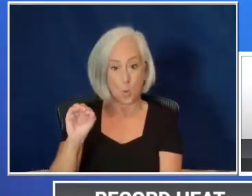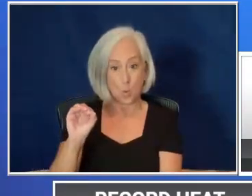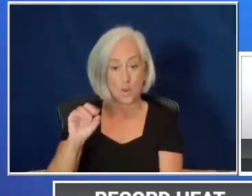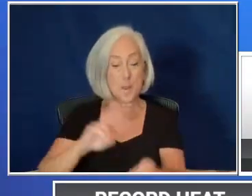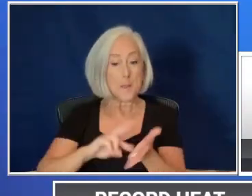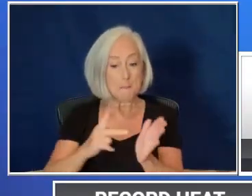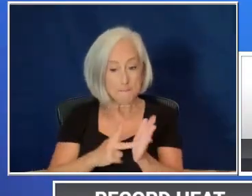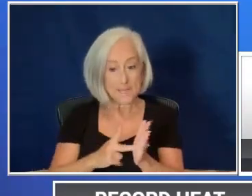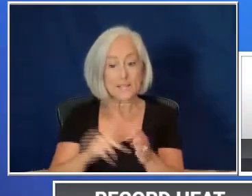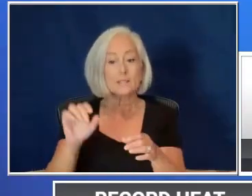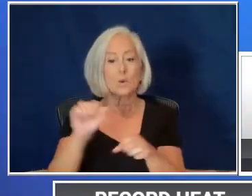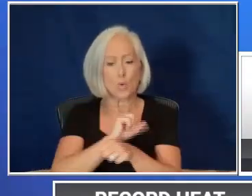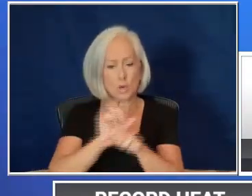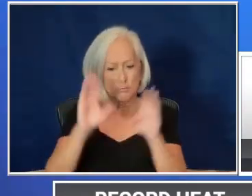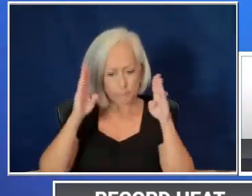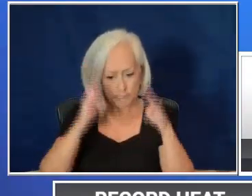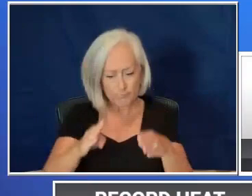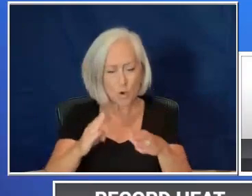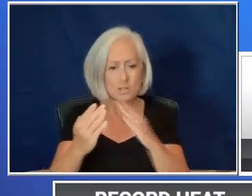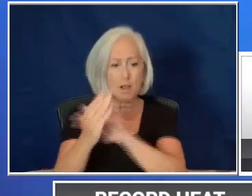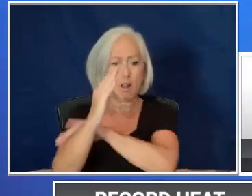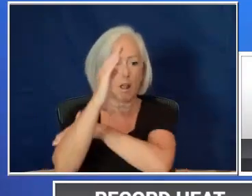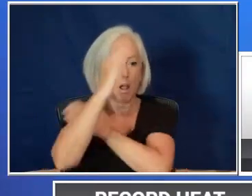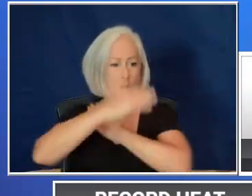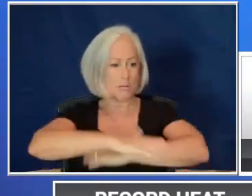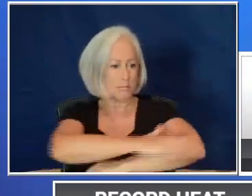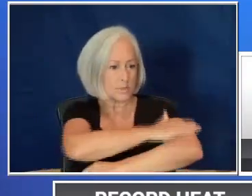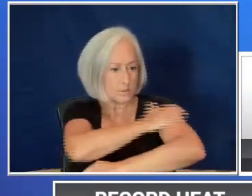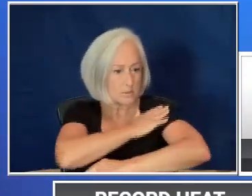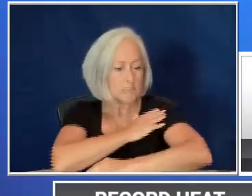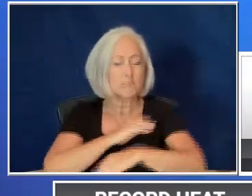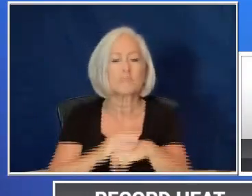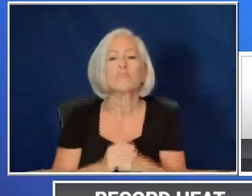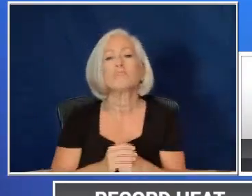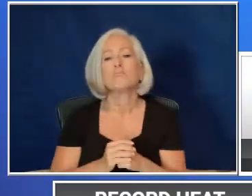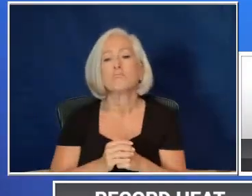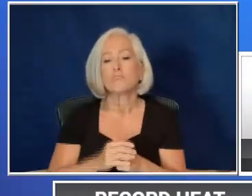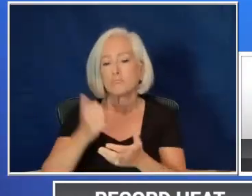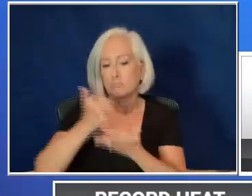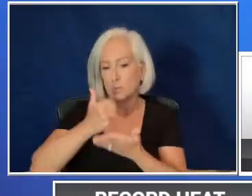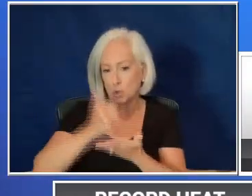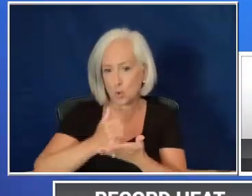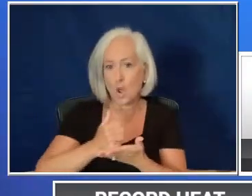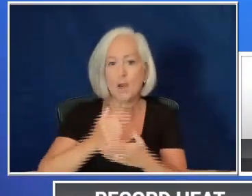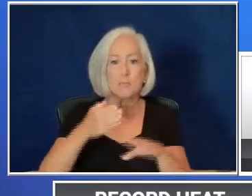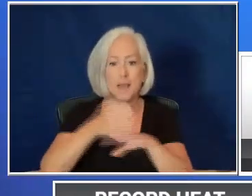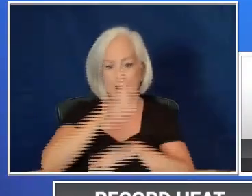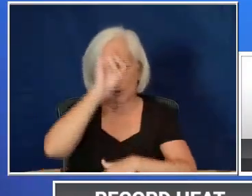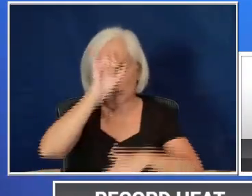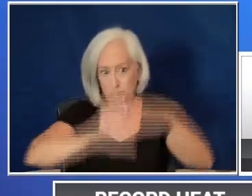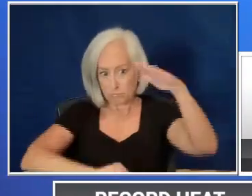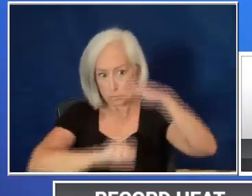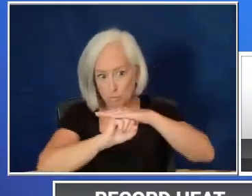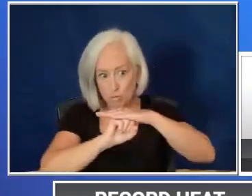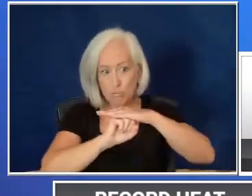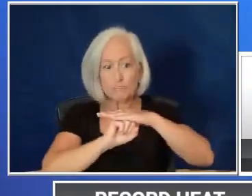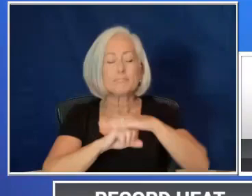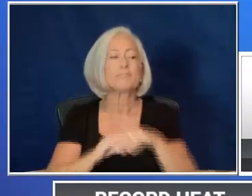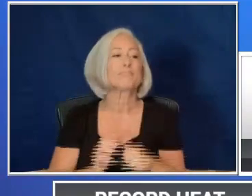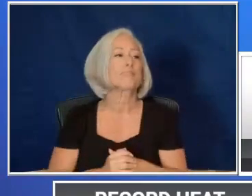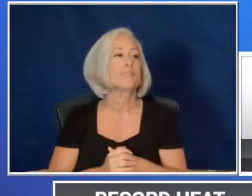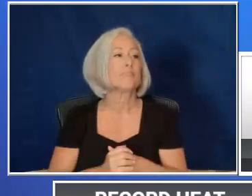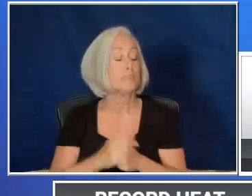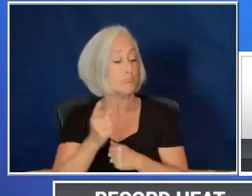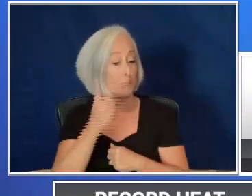function to facilitate that, particularly after stroke. Then you'd see things as common as a washer